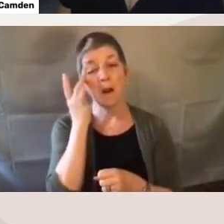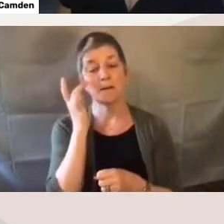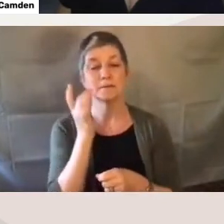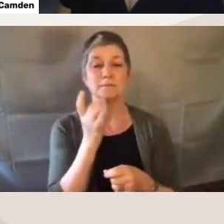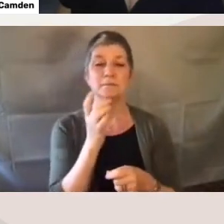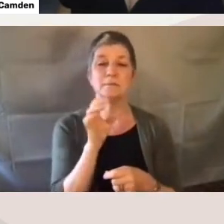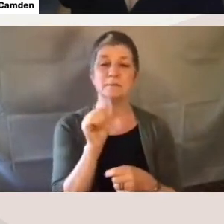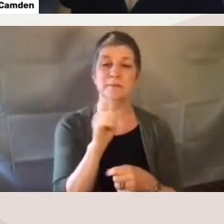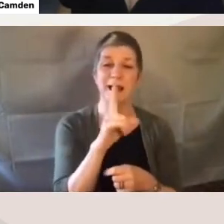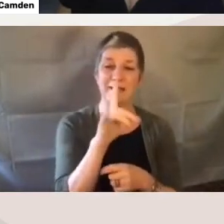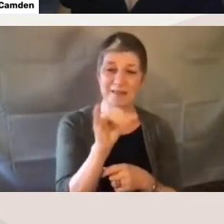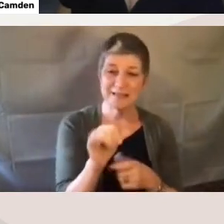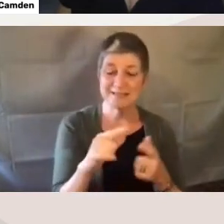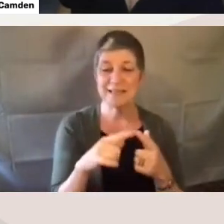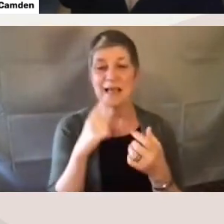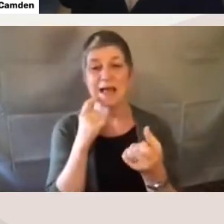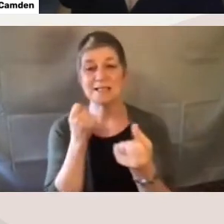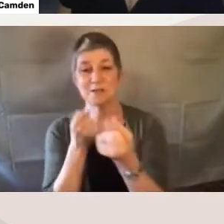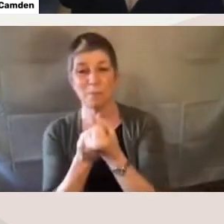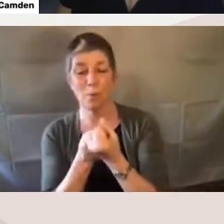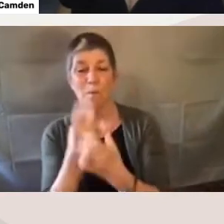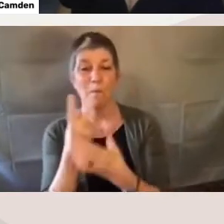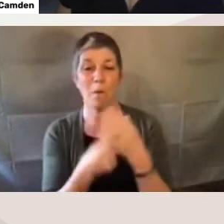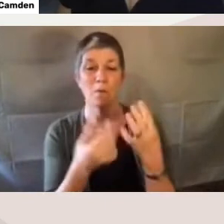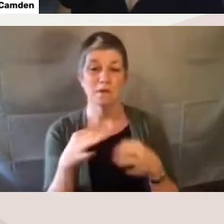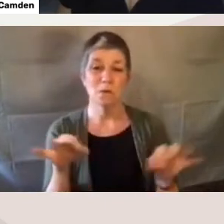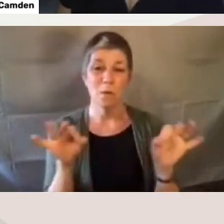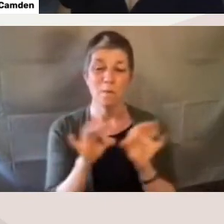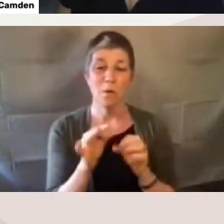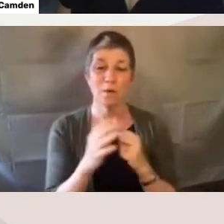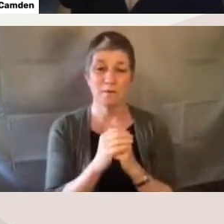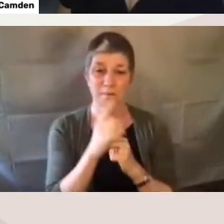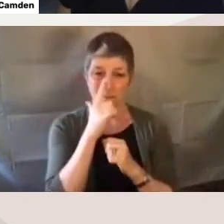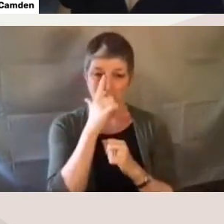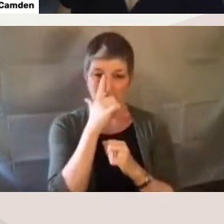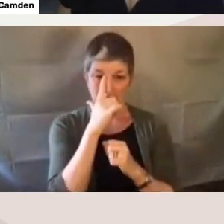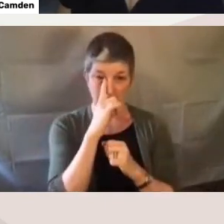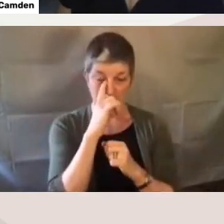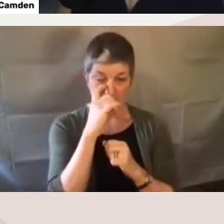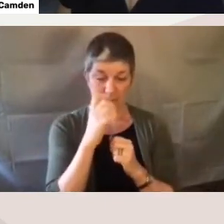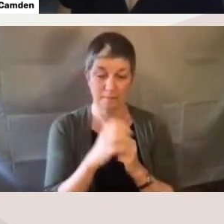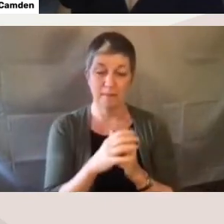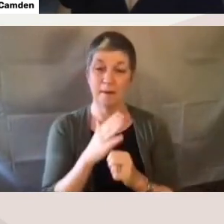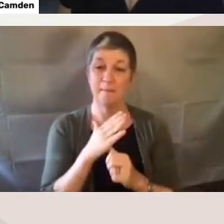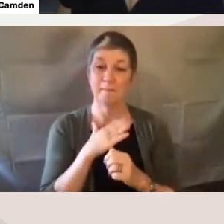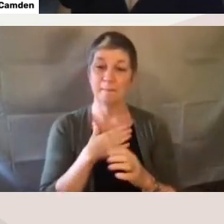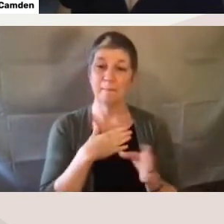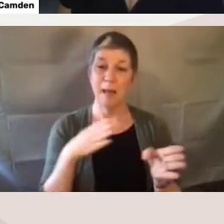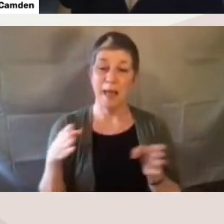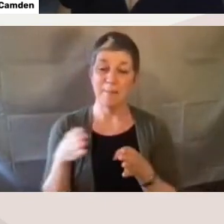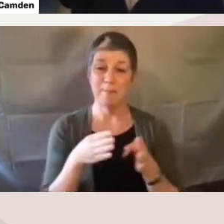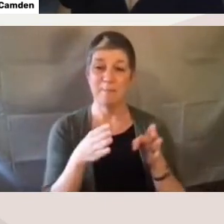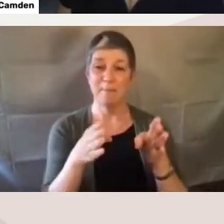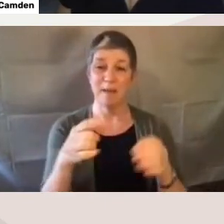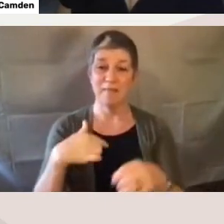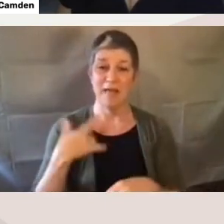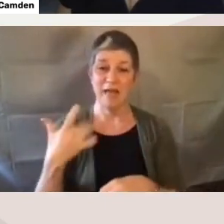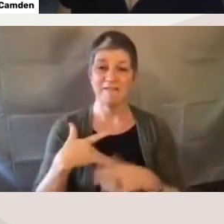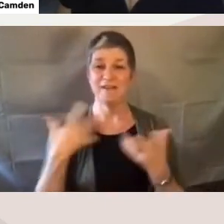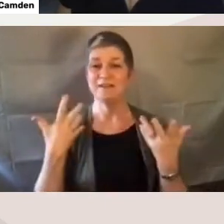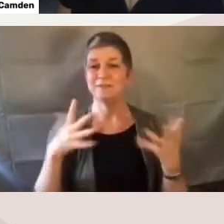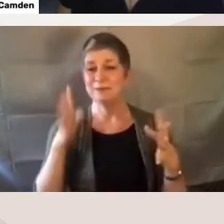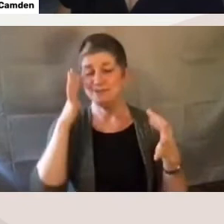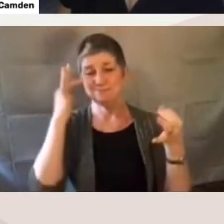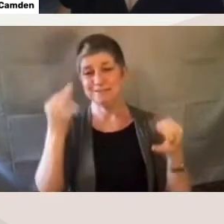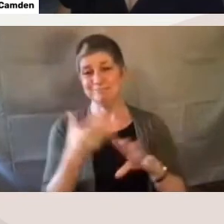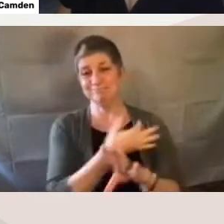support. I mean, it's so important, and it's my path. I feel has been predestined to go in